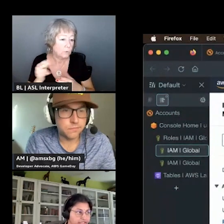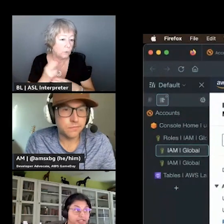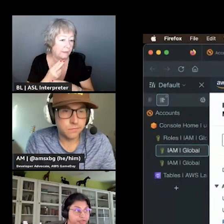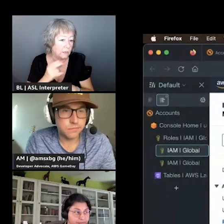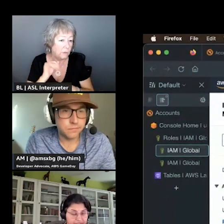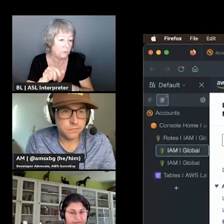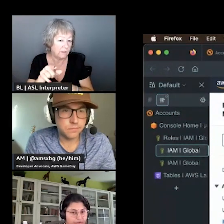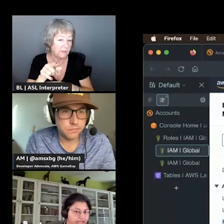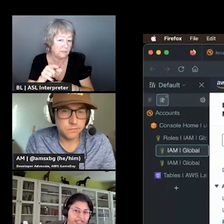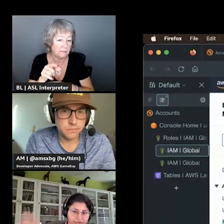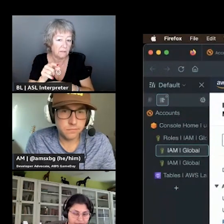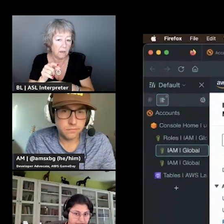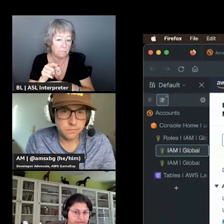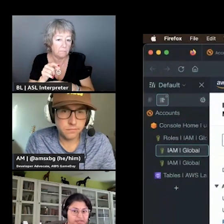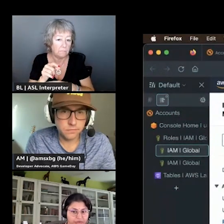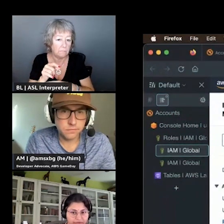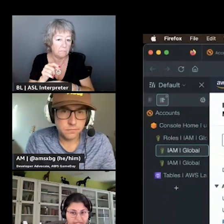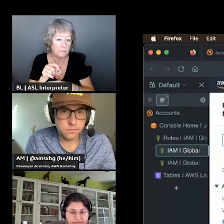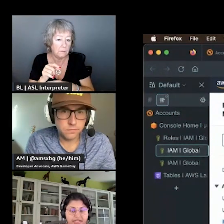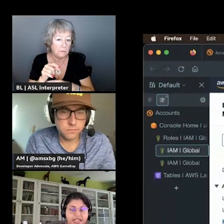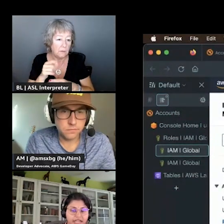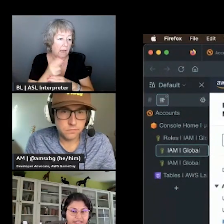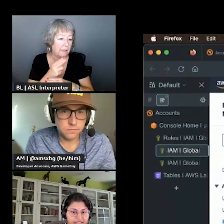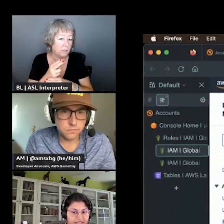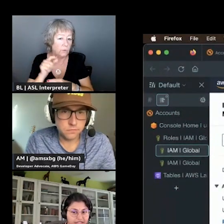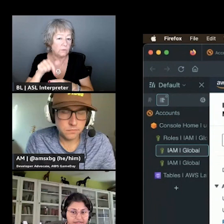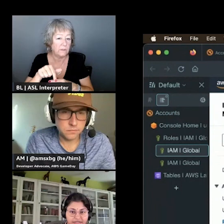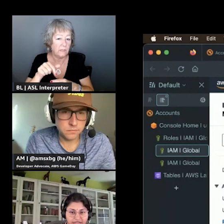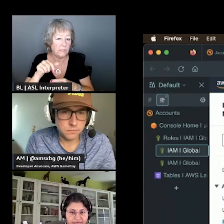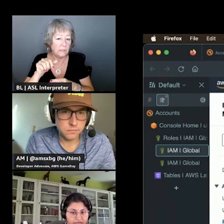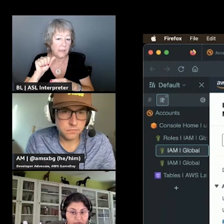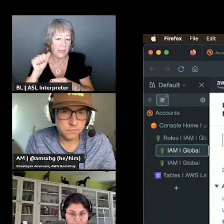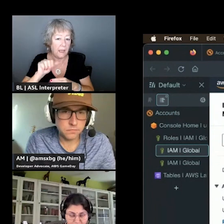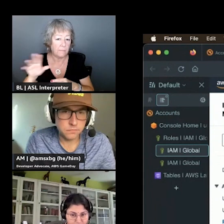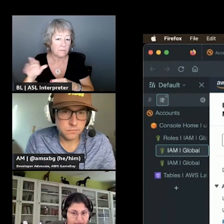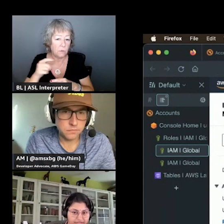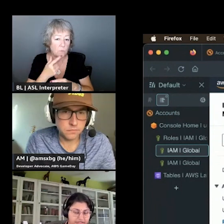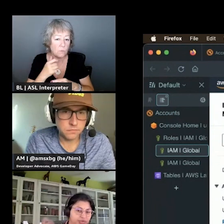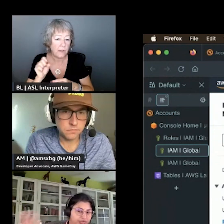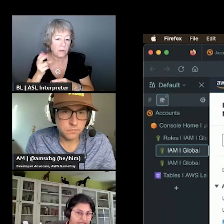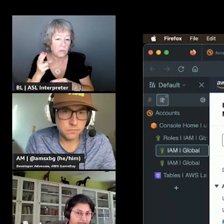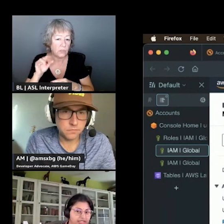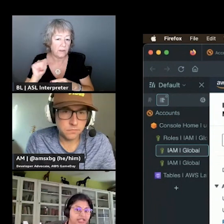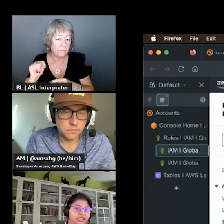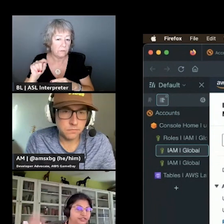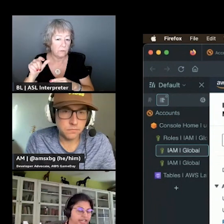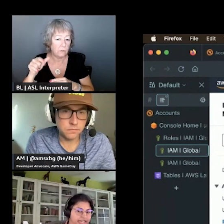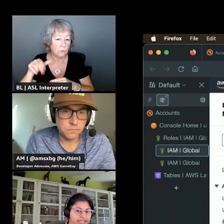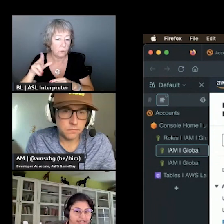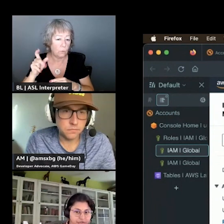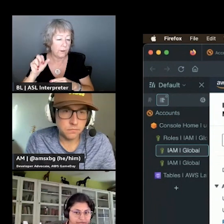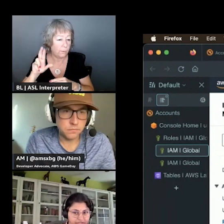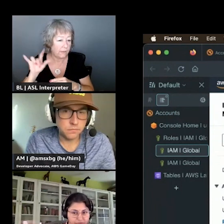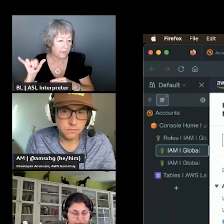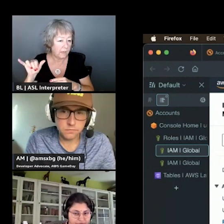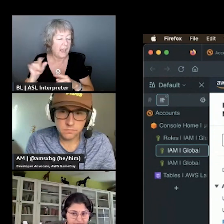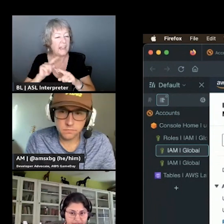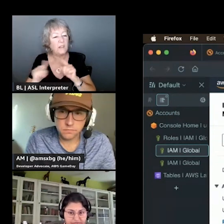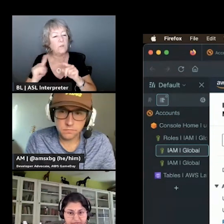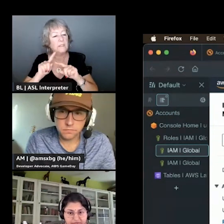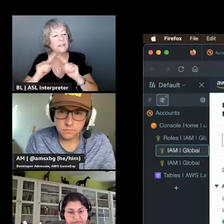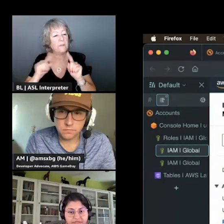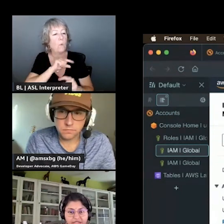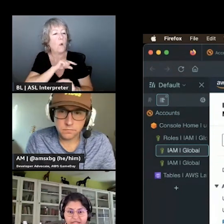Redshift query, Redshift Spectrum query to test some queries, Athena, the same way Glue console access to run different analytics queries through